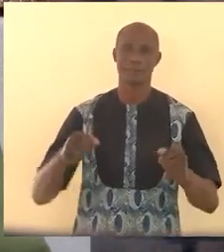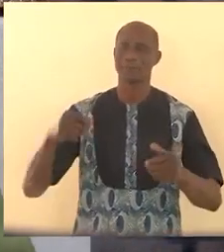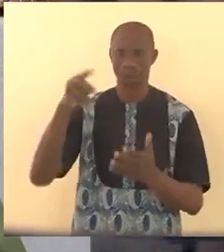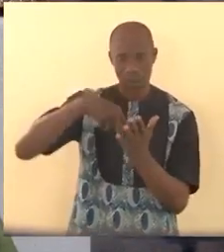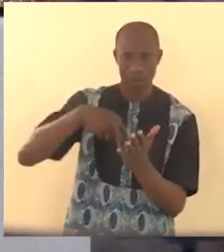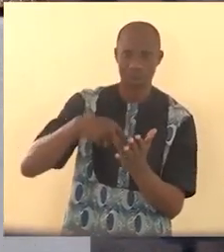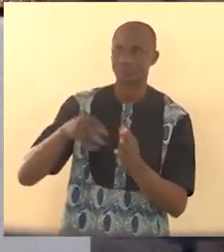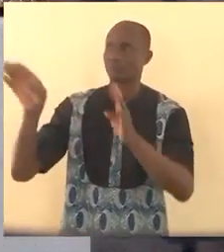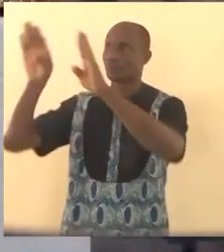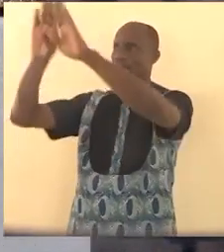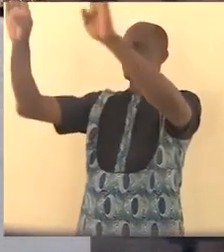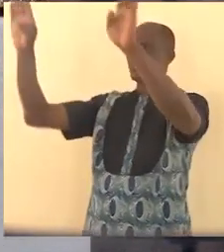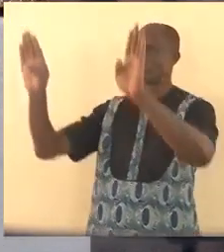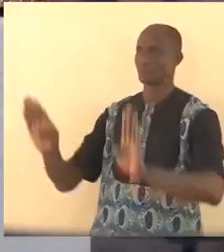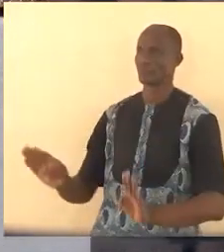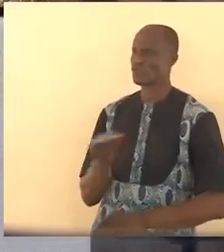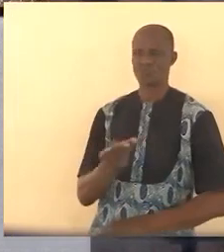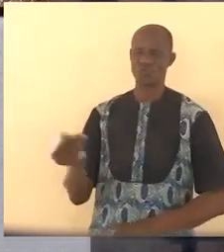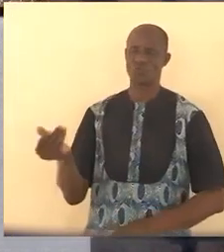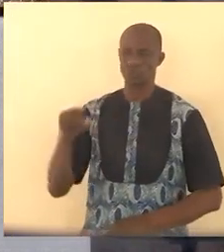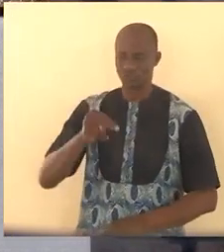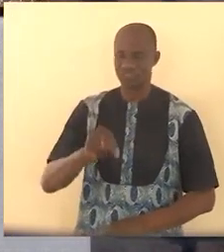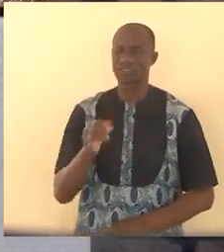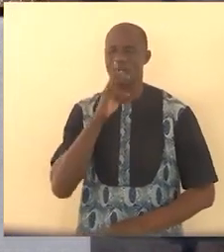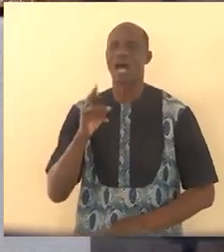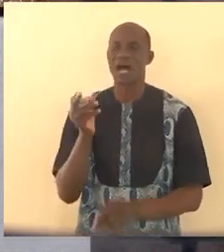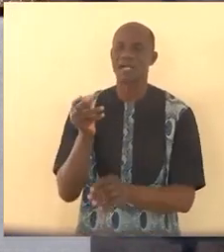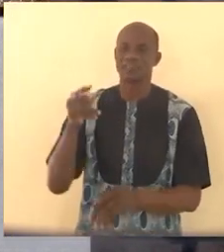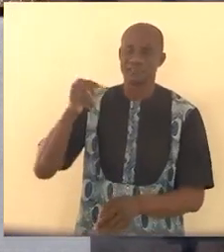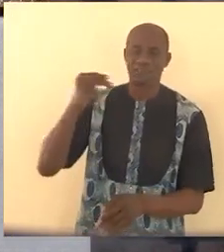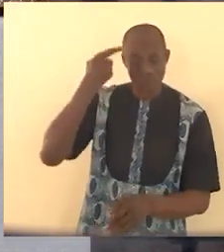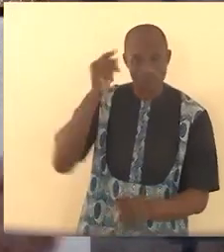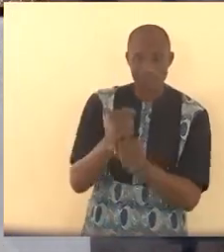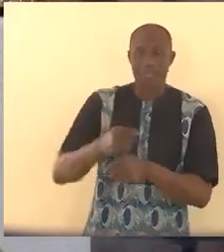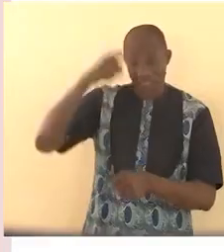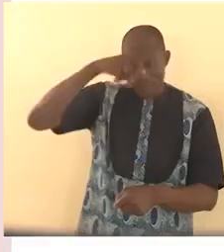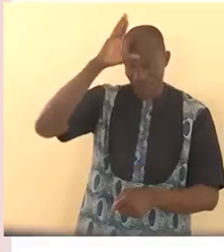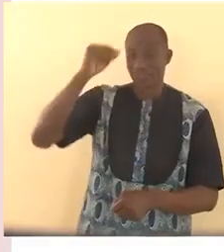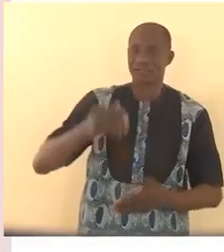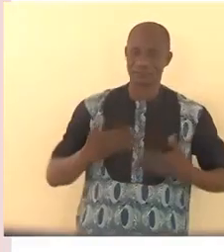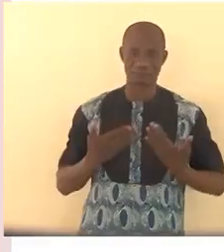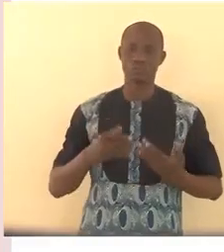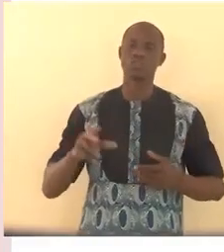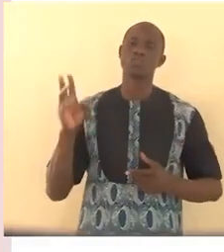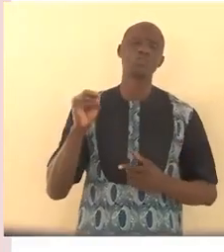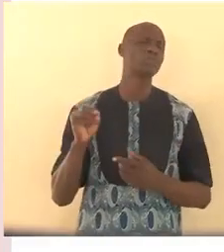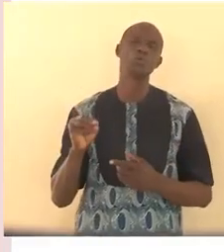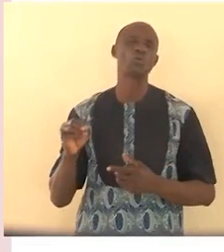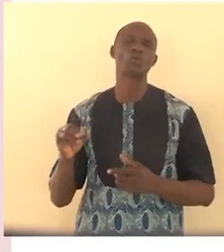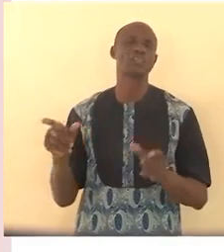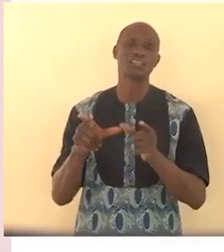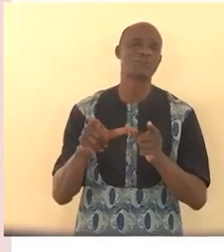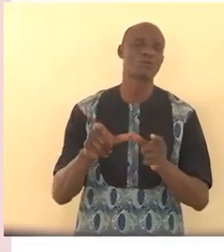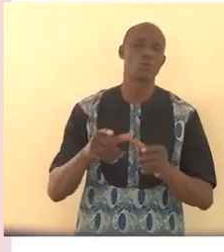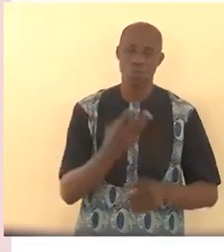Can we read? Few things are necessary to make a wise man happy, but no amount of material wealth